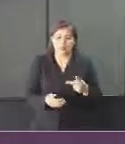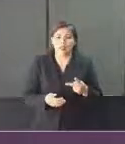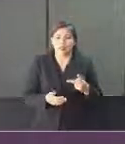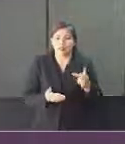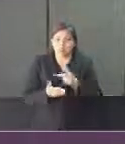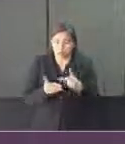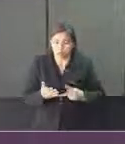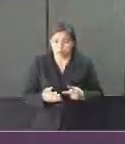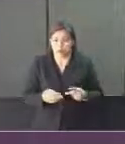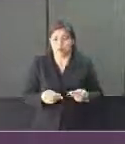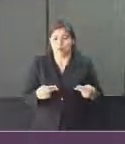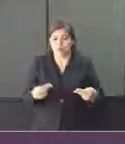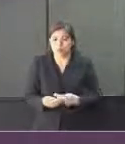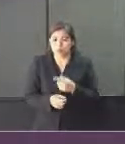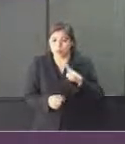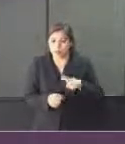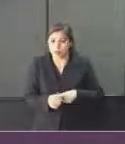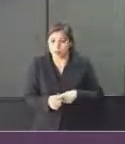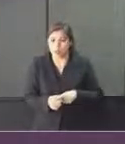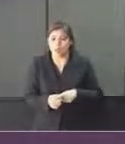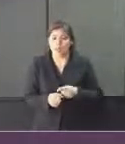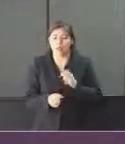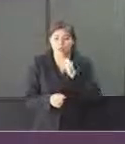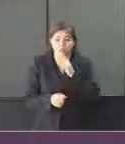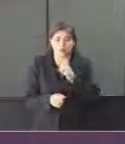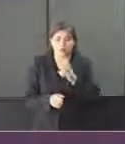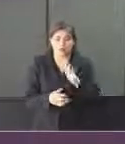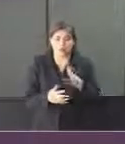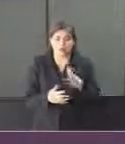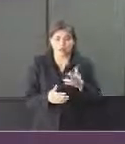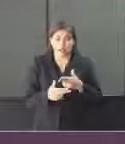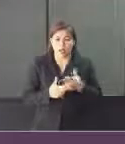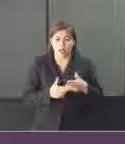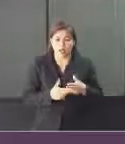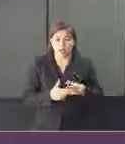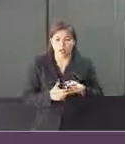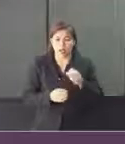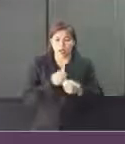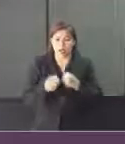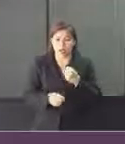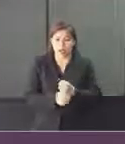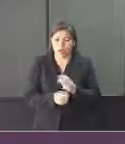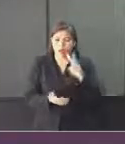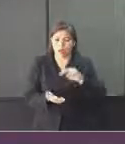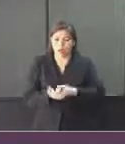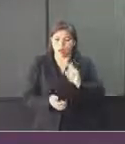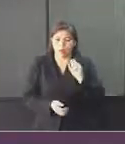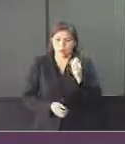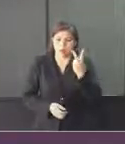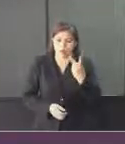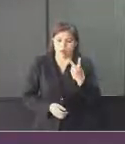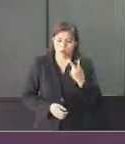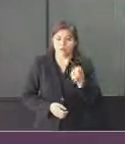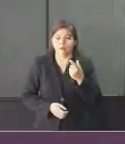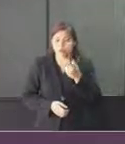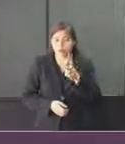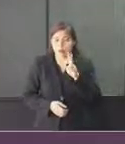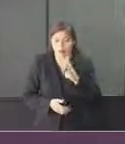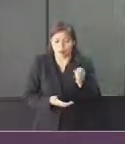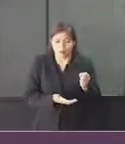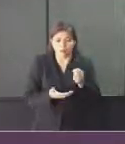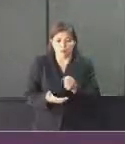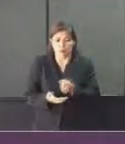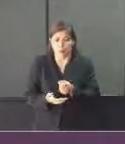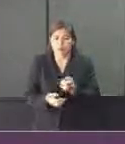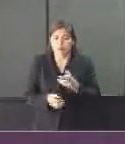manage part of the plan up to year 2022 with